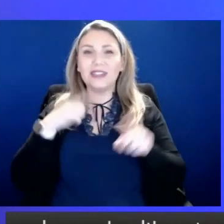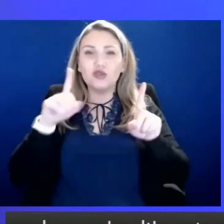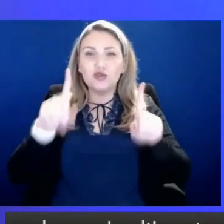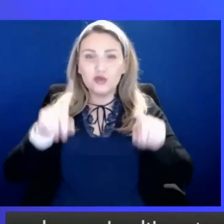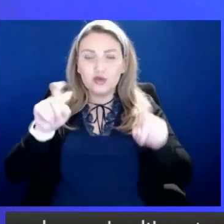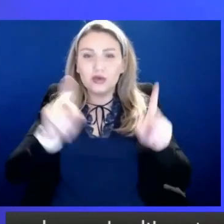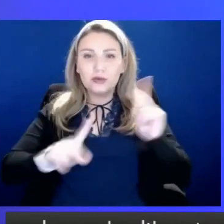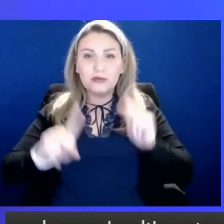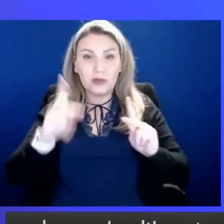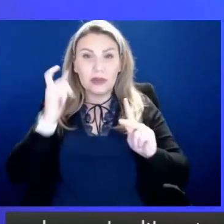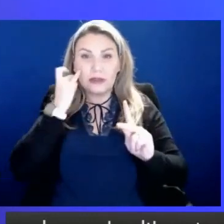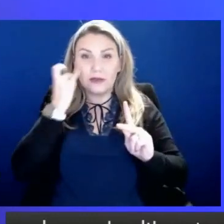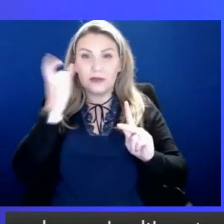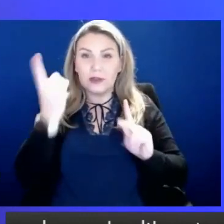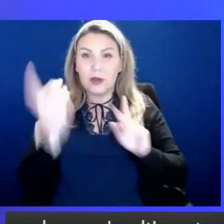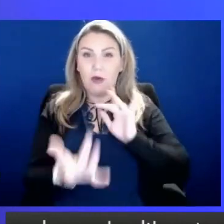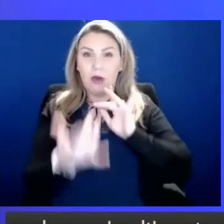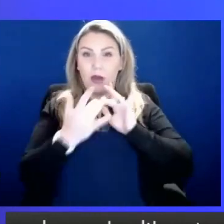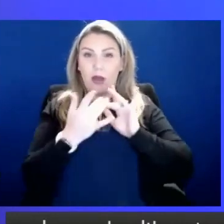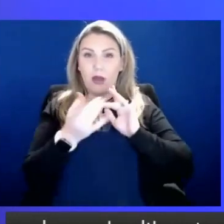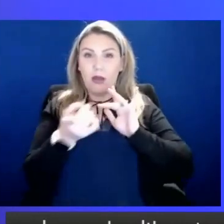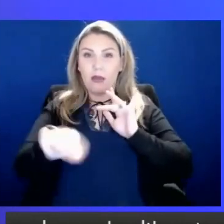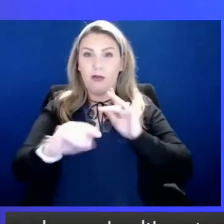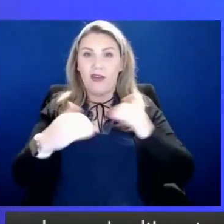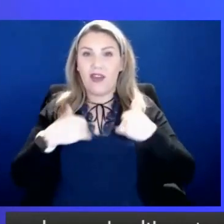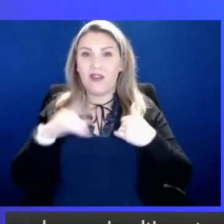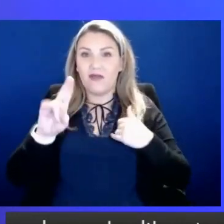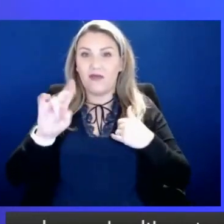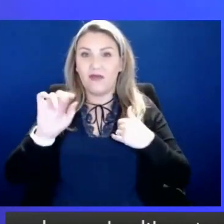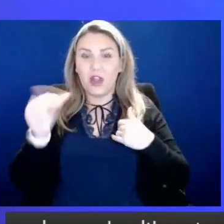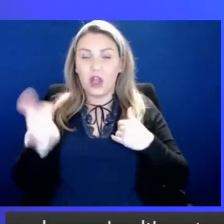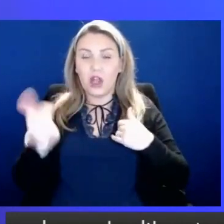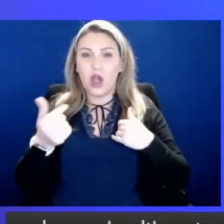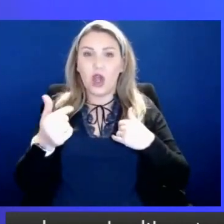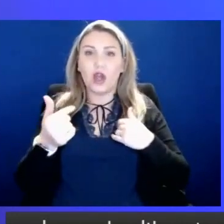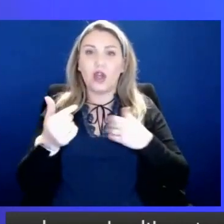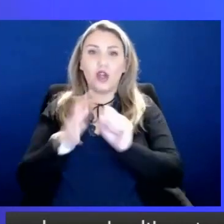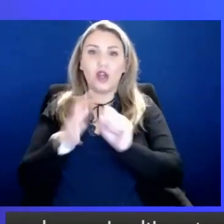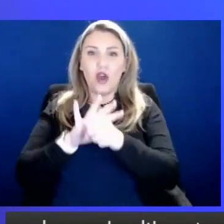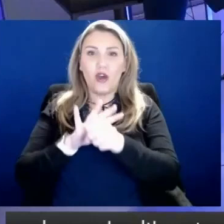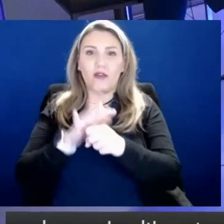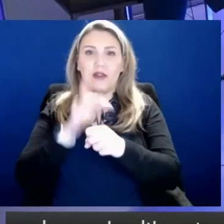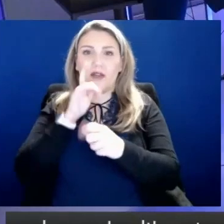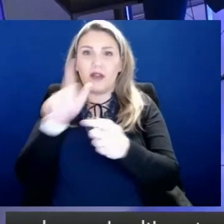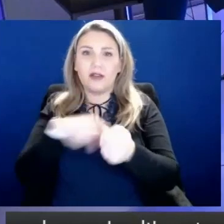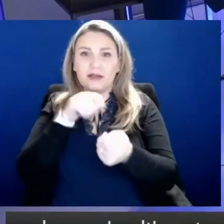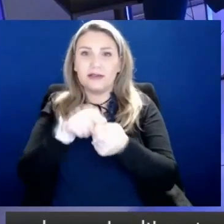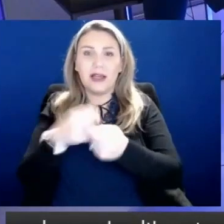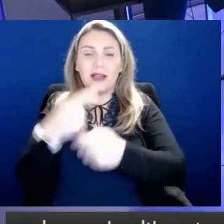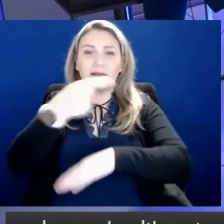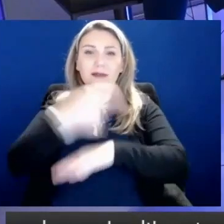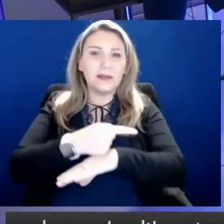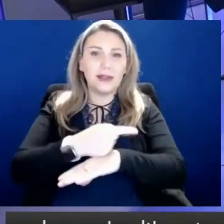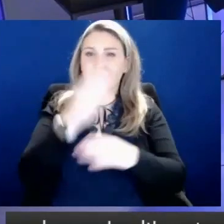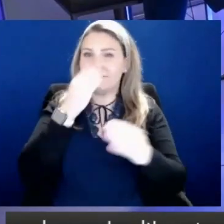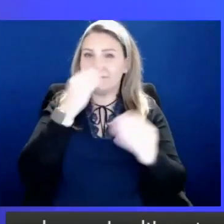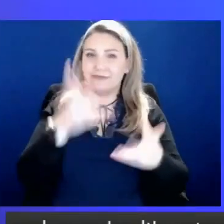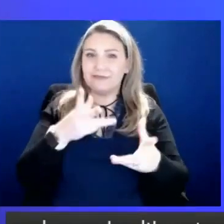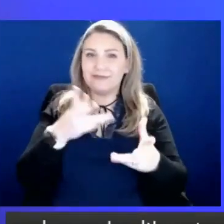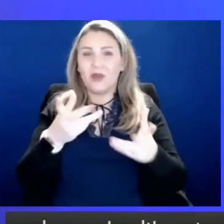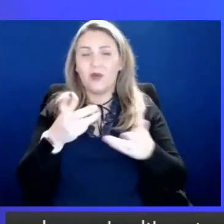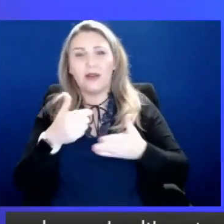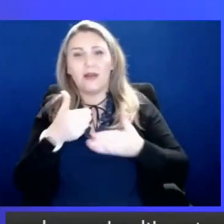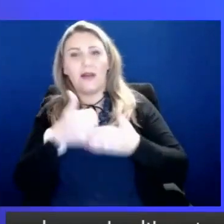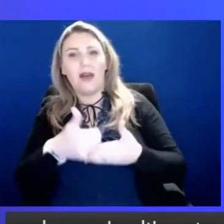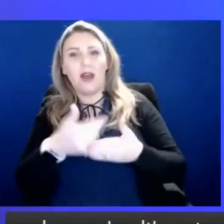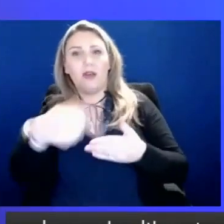and says that they have long COVID, I don't really go into give me exact dates, exact information. You just want to help. They're suffering, they're saying